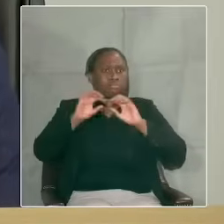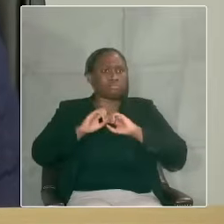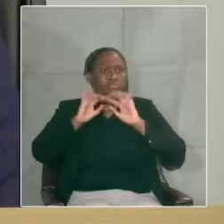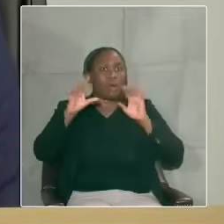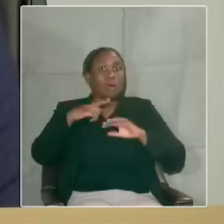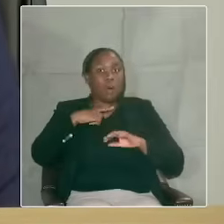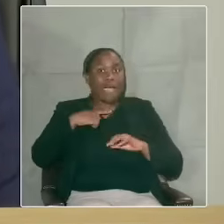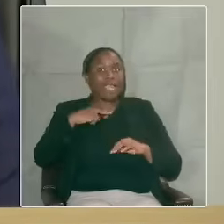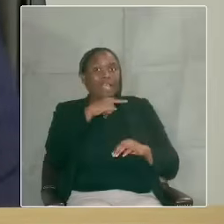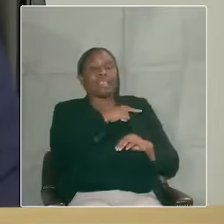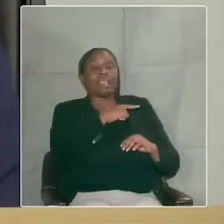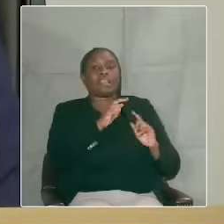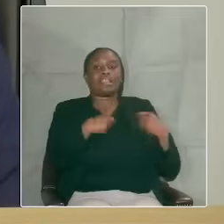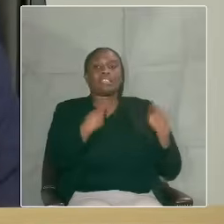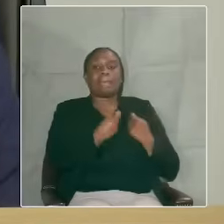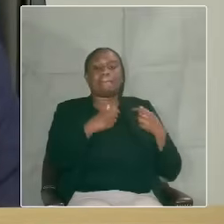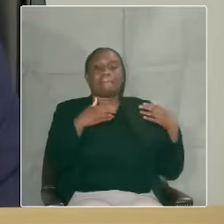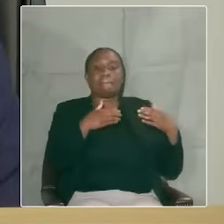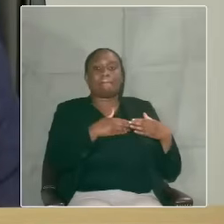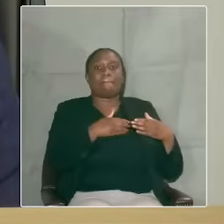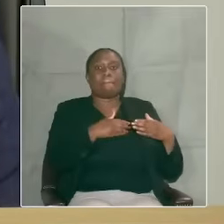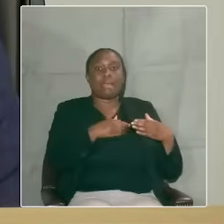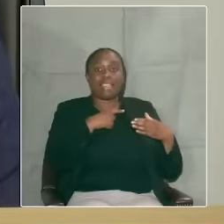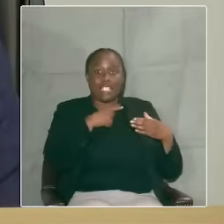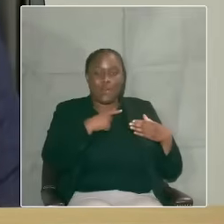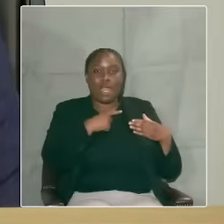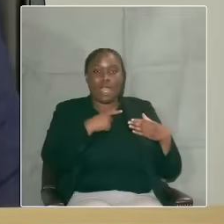the work of the PKTT.